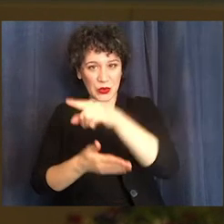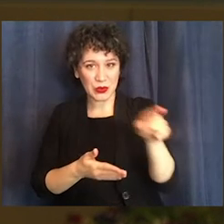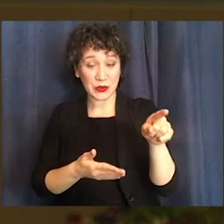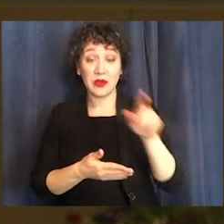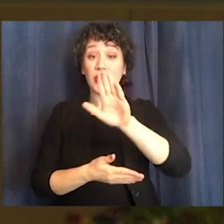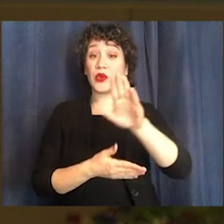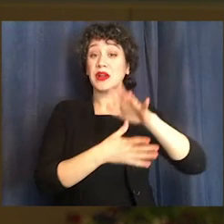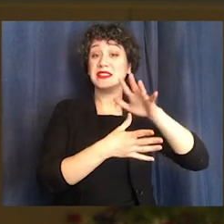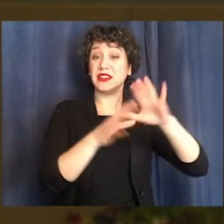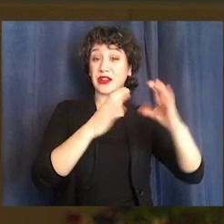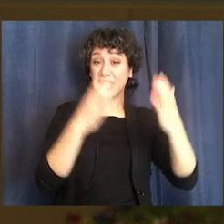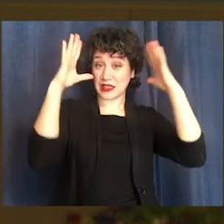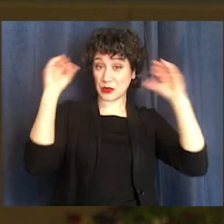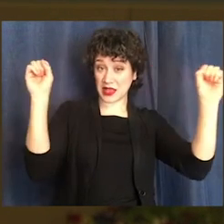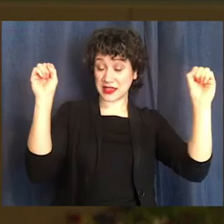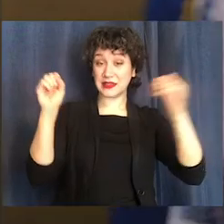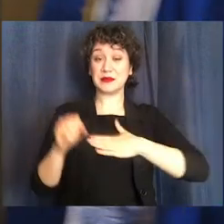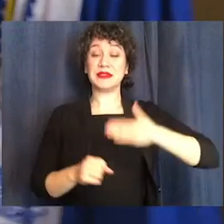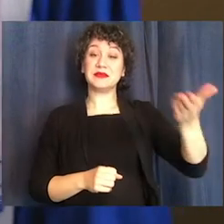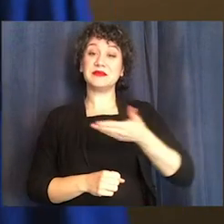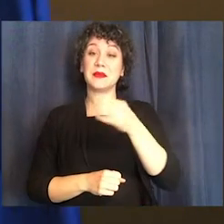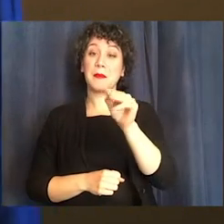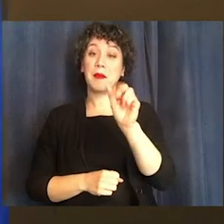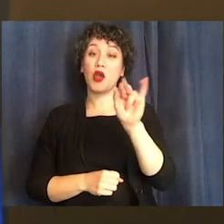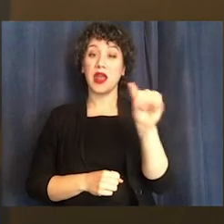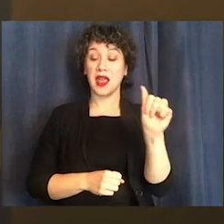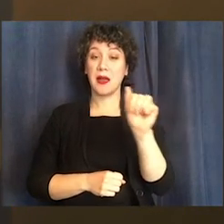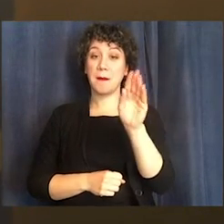of Ceremonies. Please welcome Ms. Maria Beck.